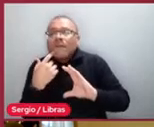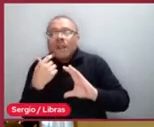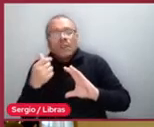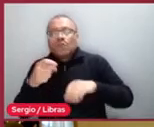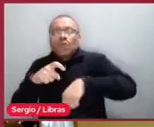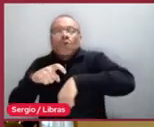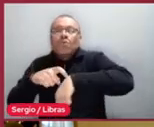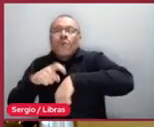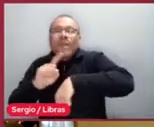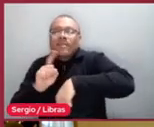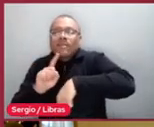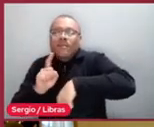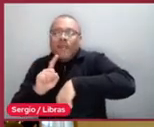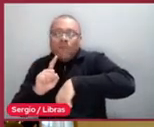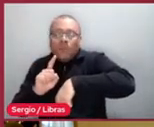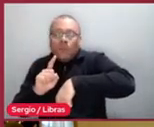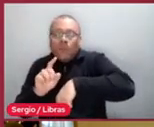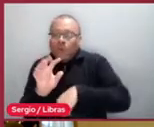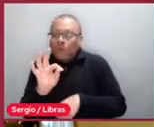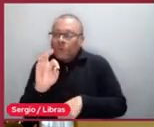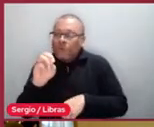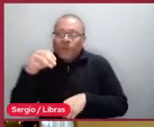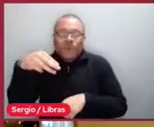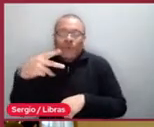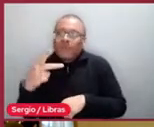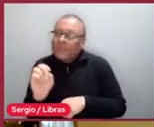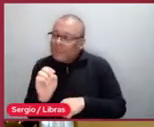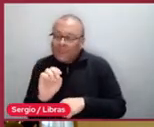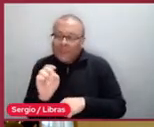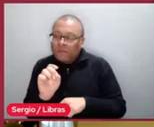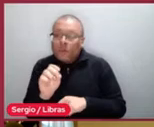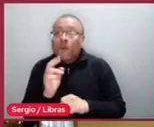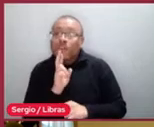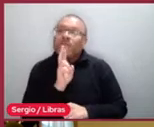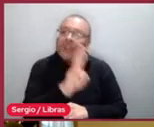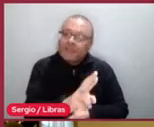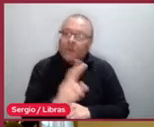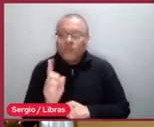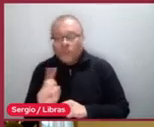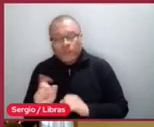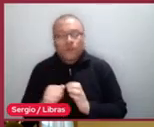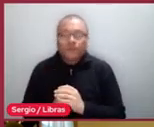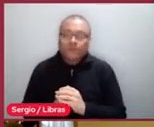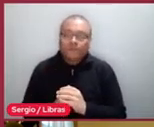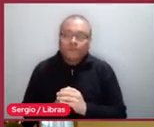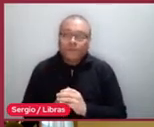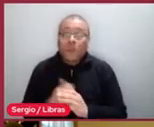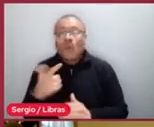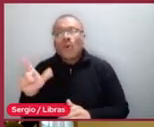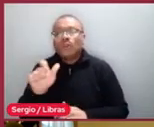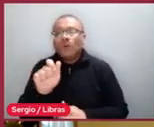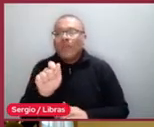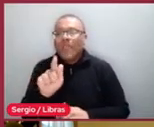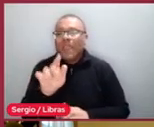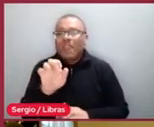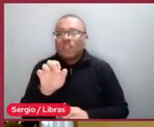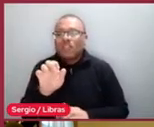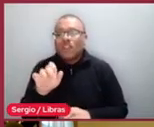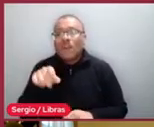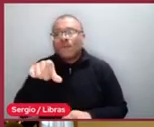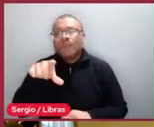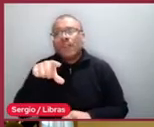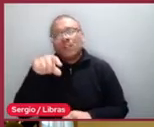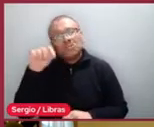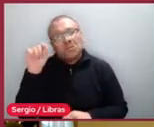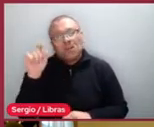So it's a validation error, not an exception. And age is optional, so age can be present